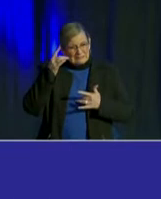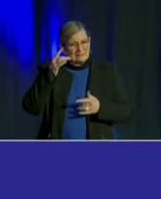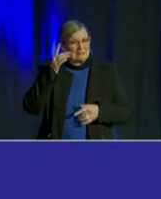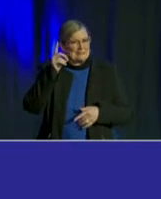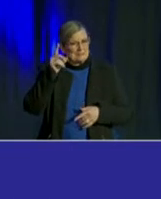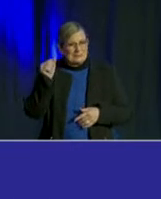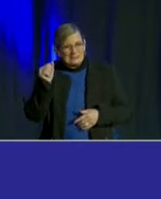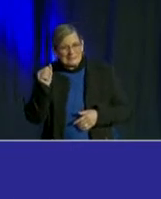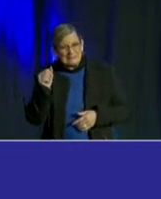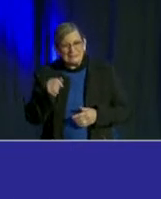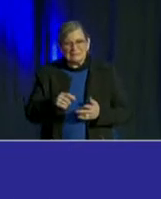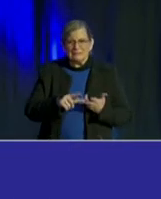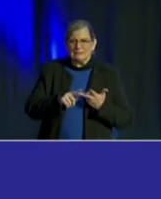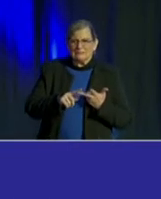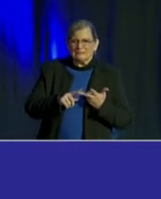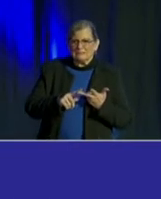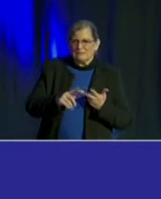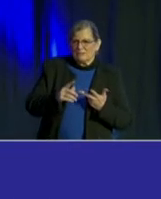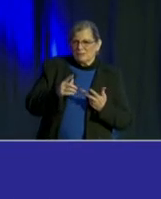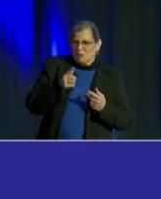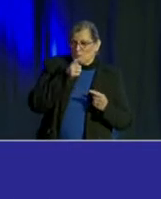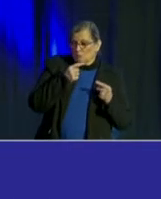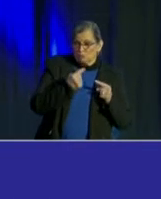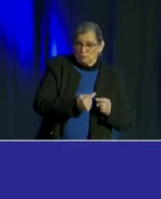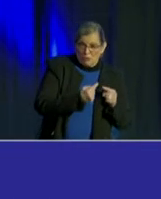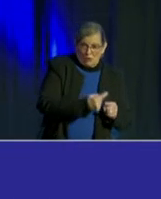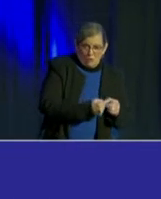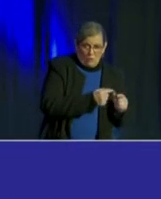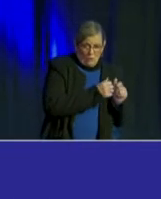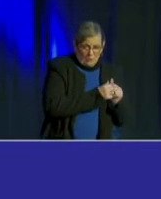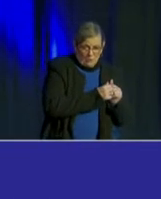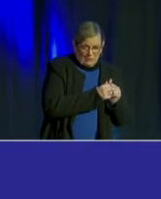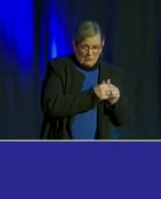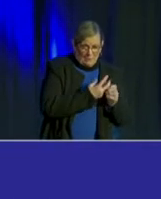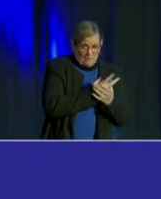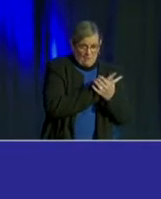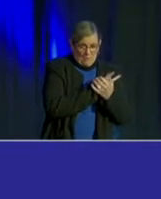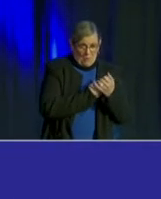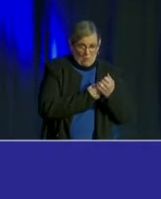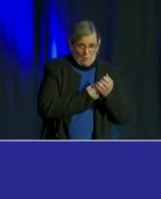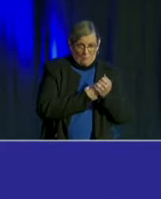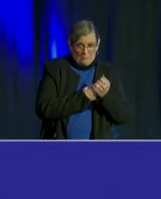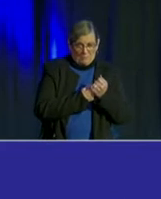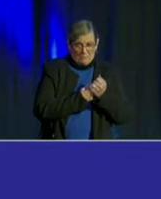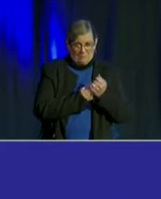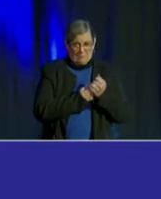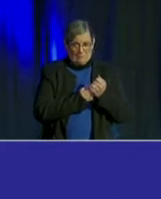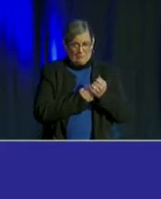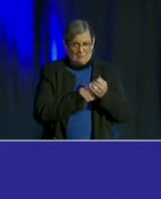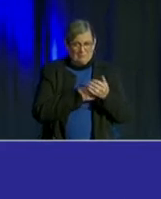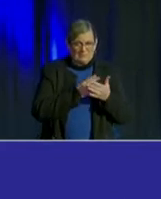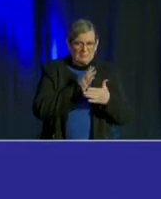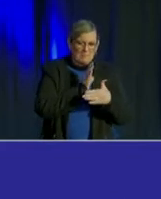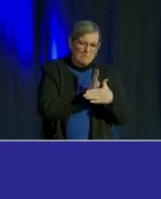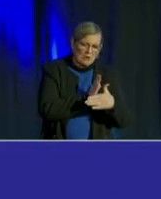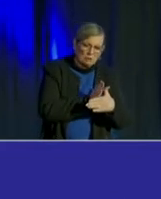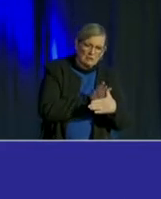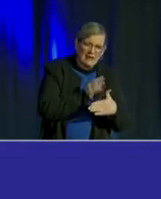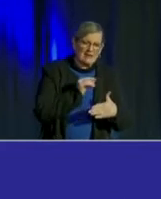We're talking about residents who struggle with both moderate and severe mental health and substance use